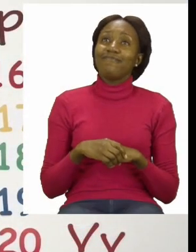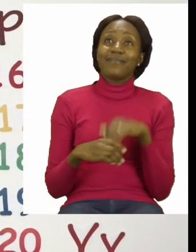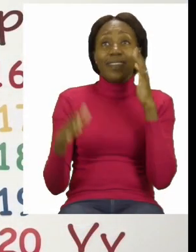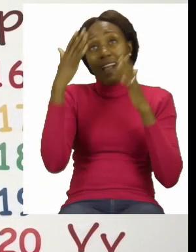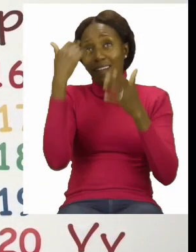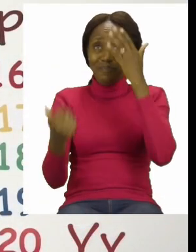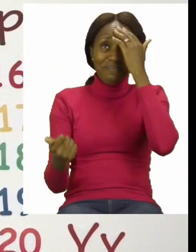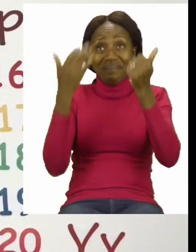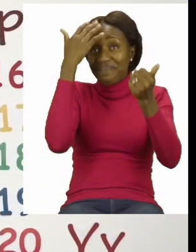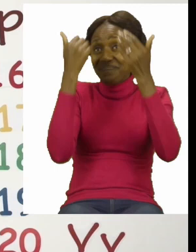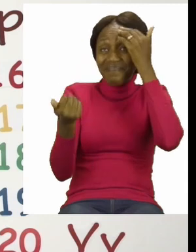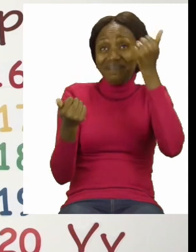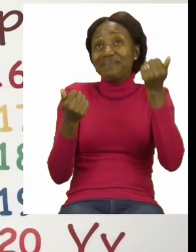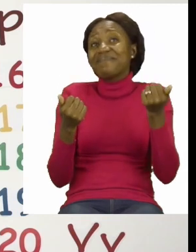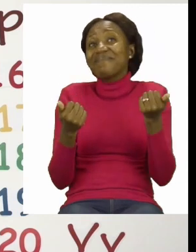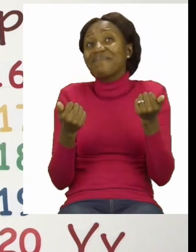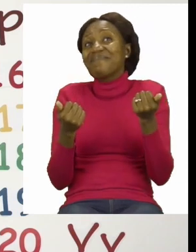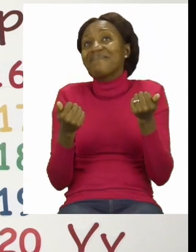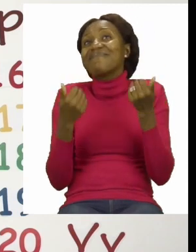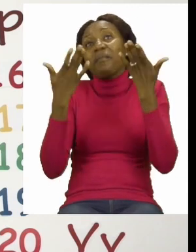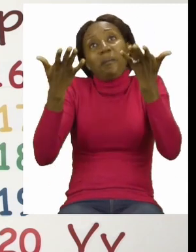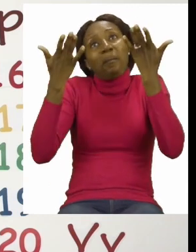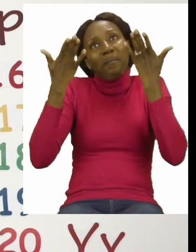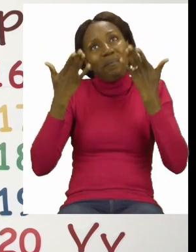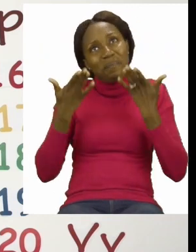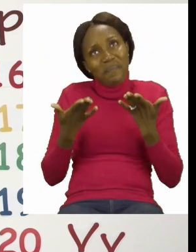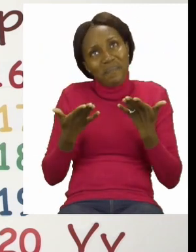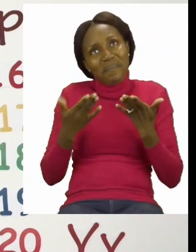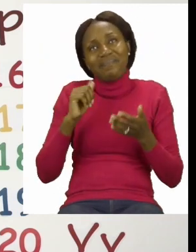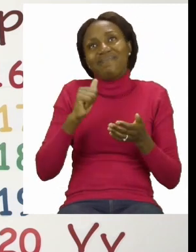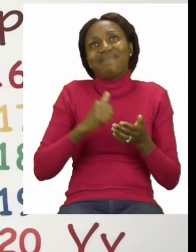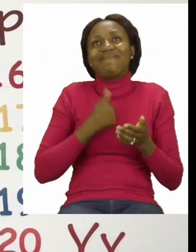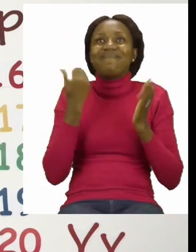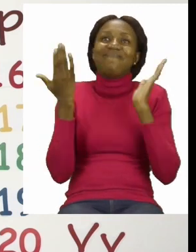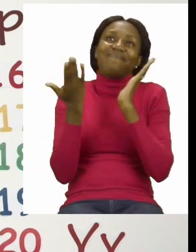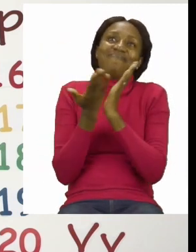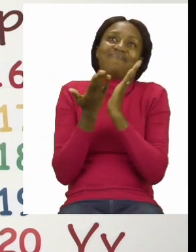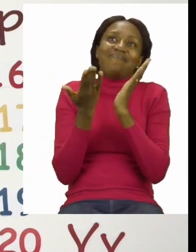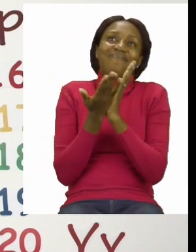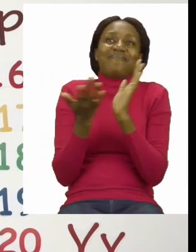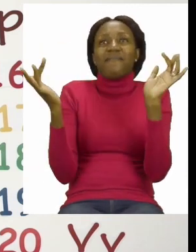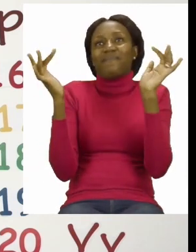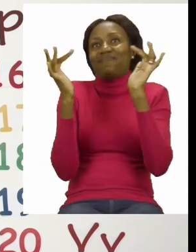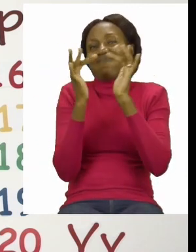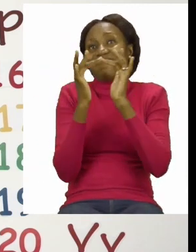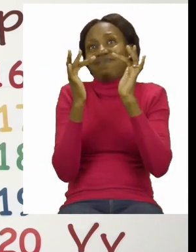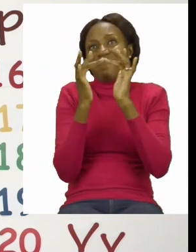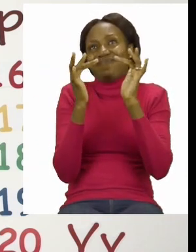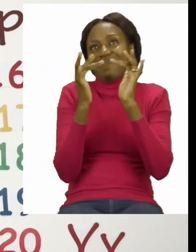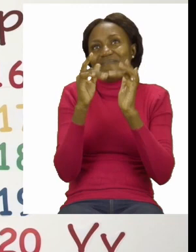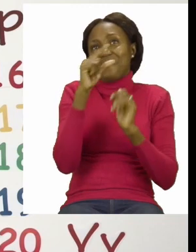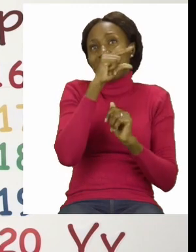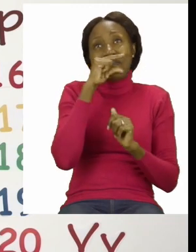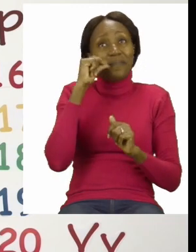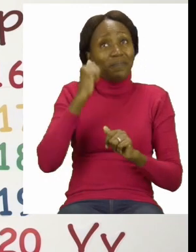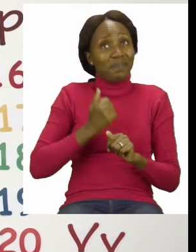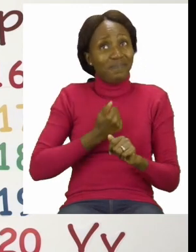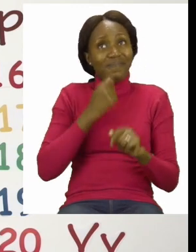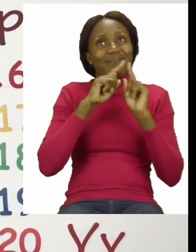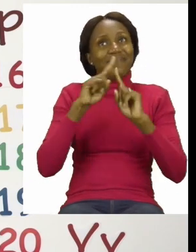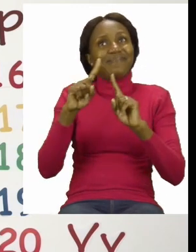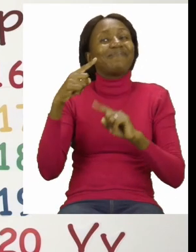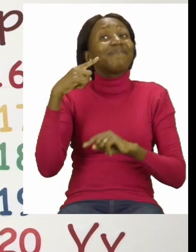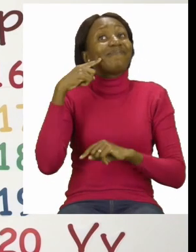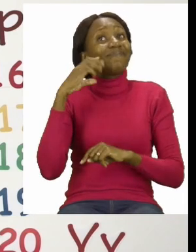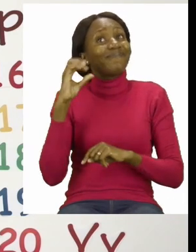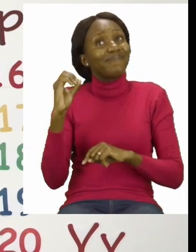Hello grade ones and welcome to My Zone Online School. My name is Teacher Mutsa and